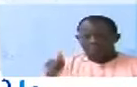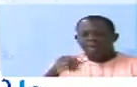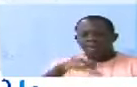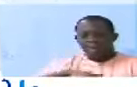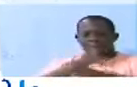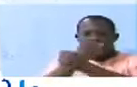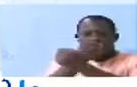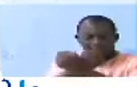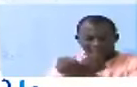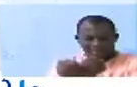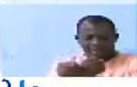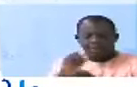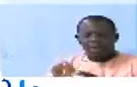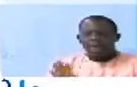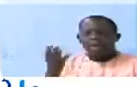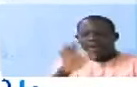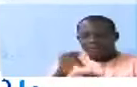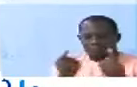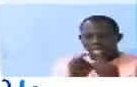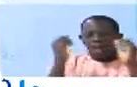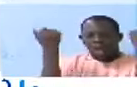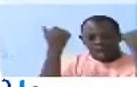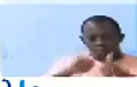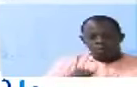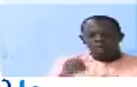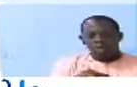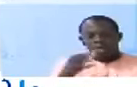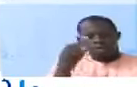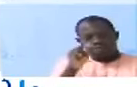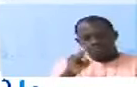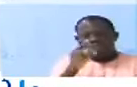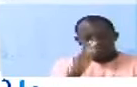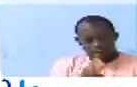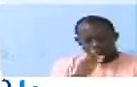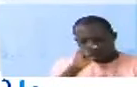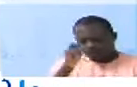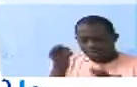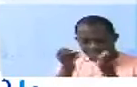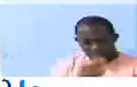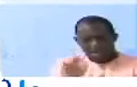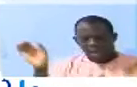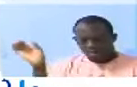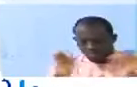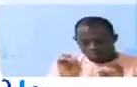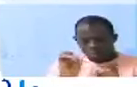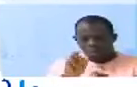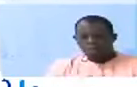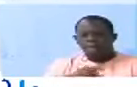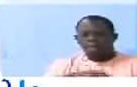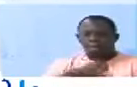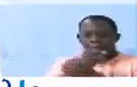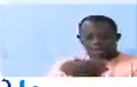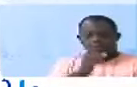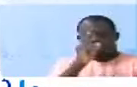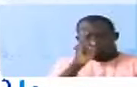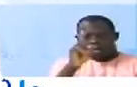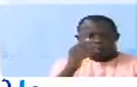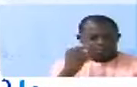arrest, whatever happens, if you don't die during the course of the your arrest, one day you